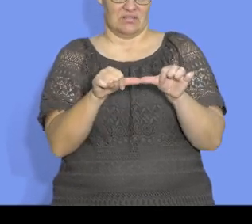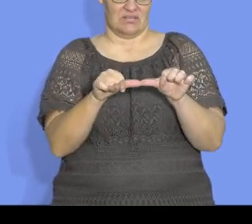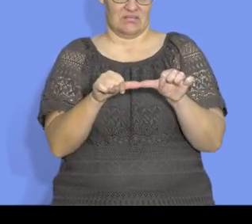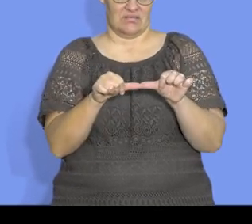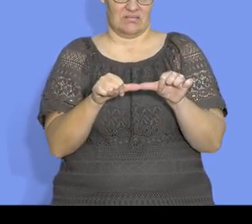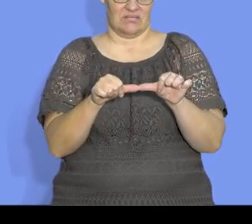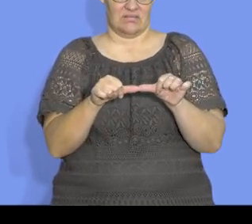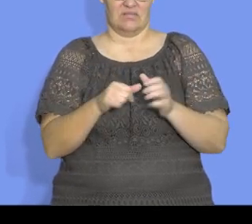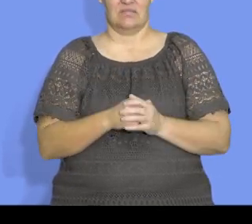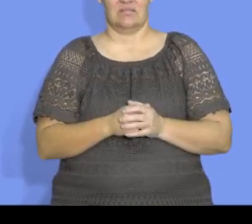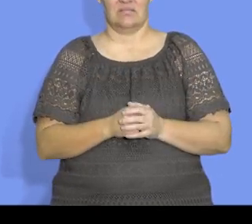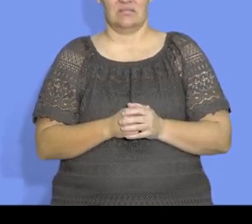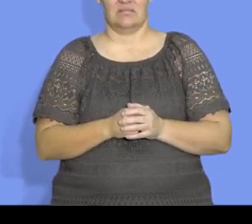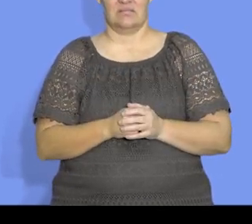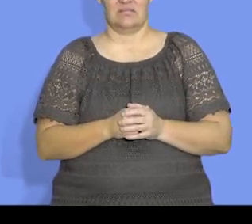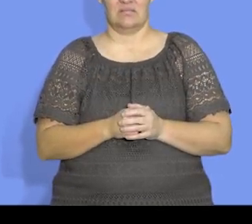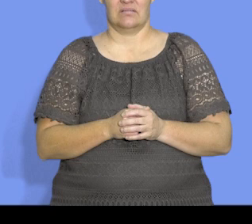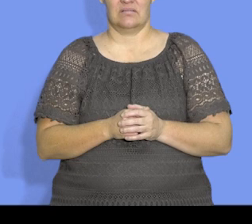proportional.